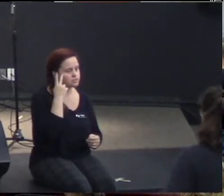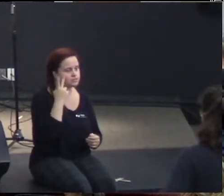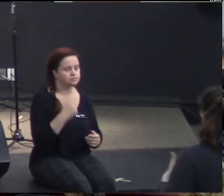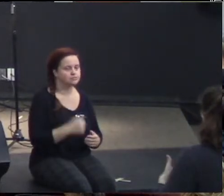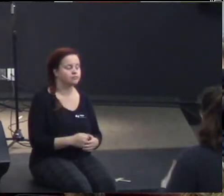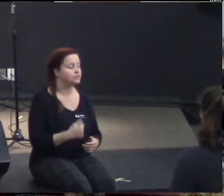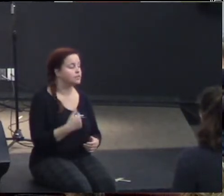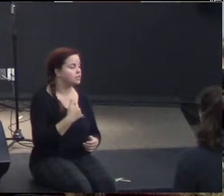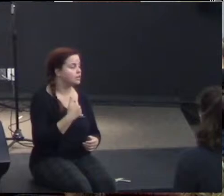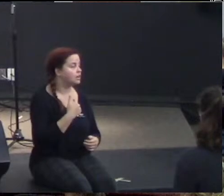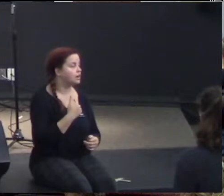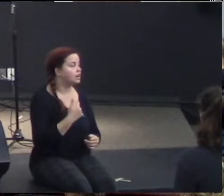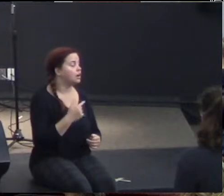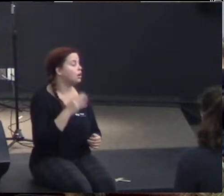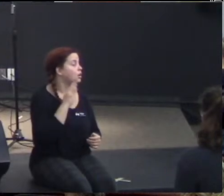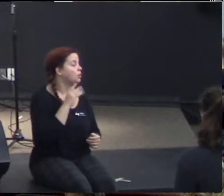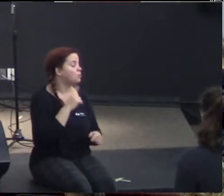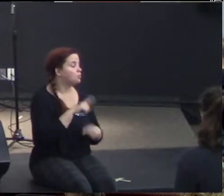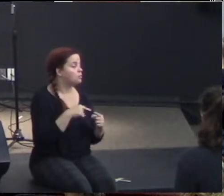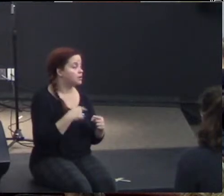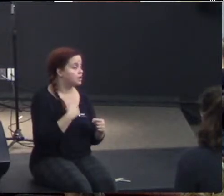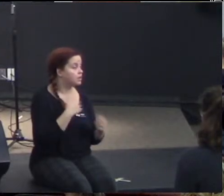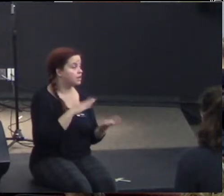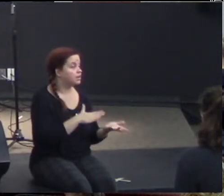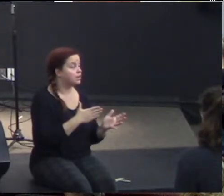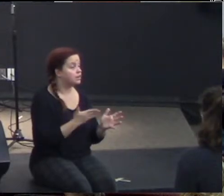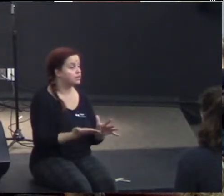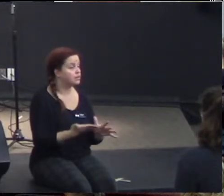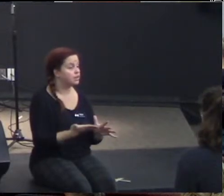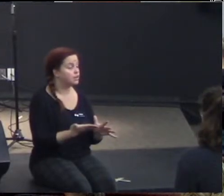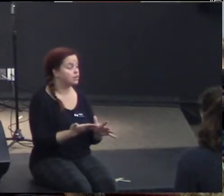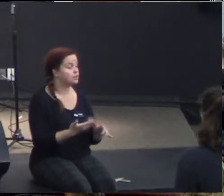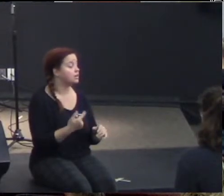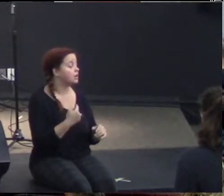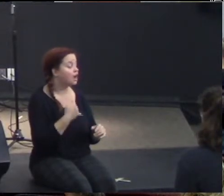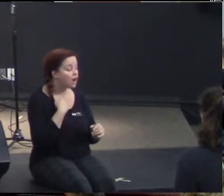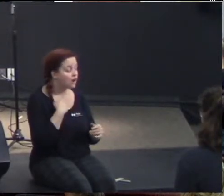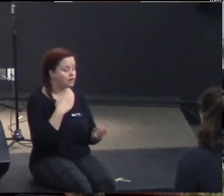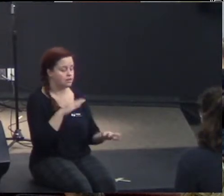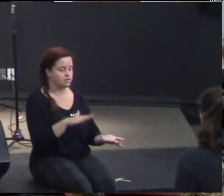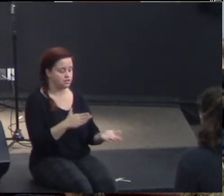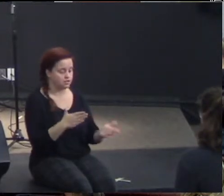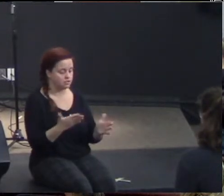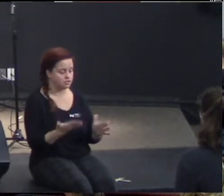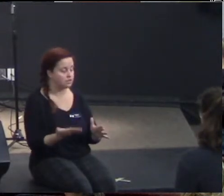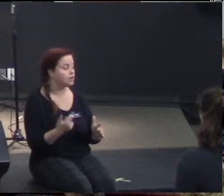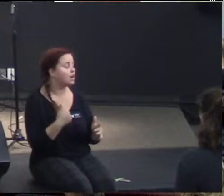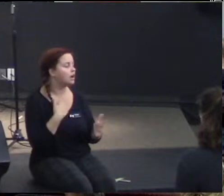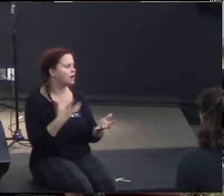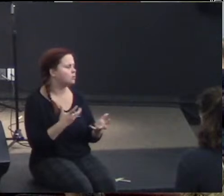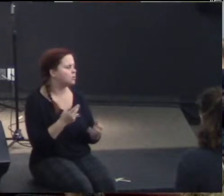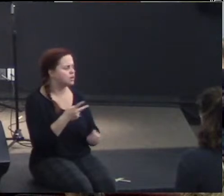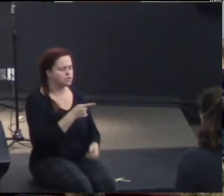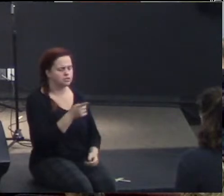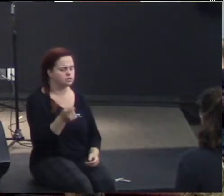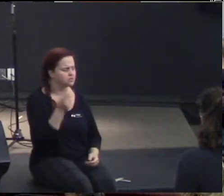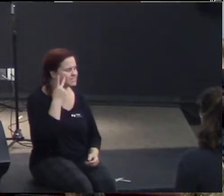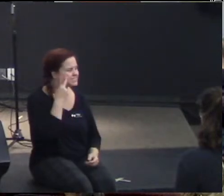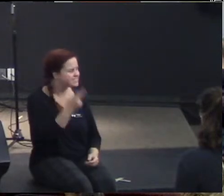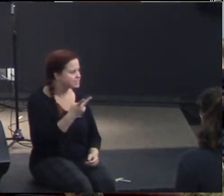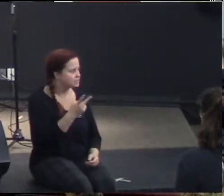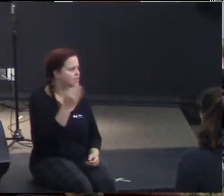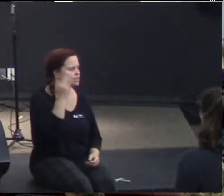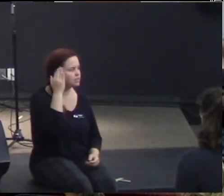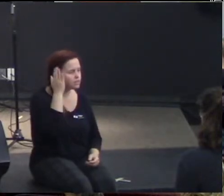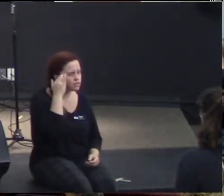laying it down. It does not get taken from me. I lay it down. I want you to see it. I want you to know